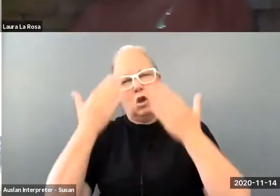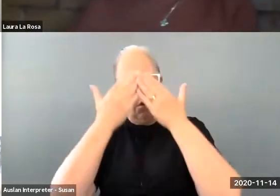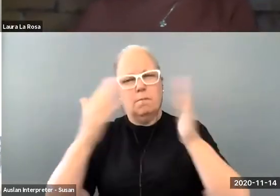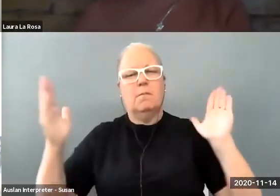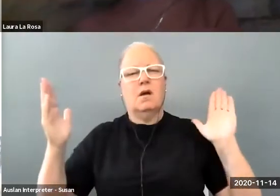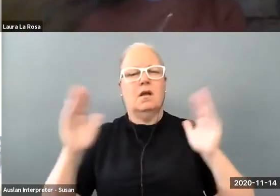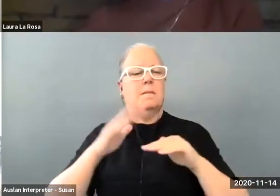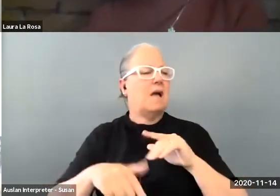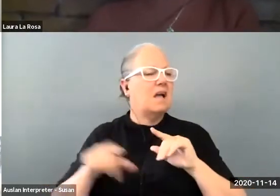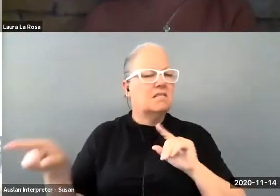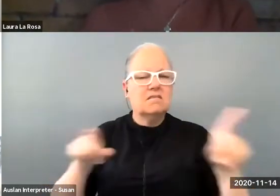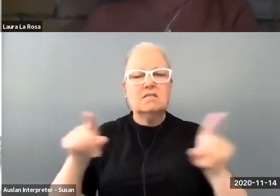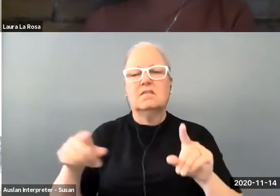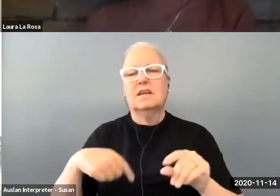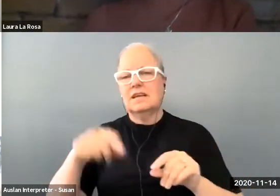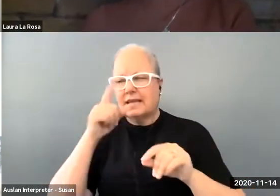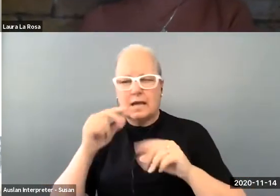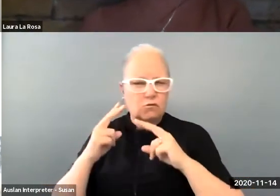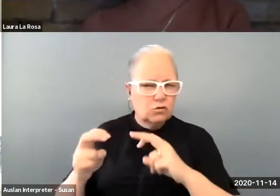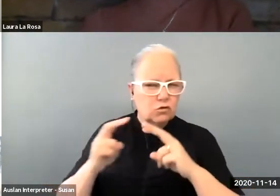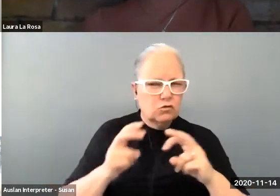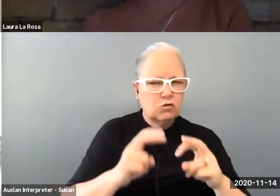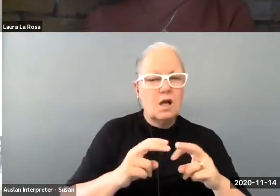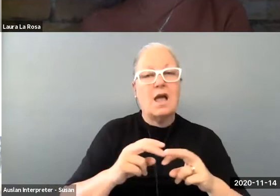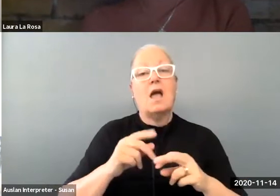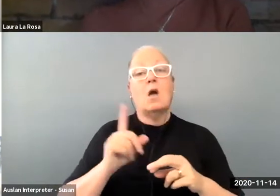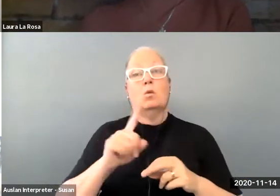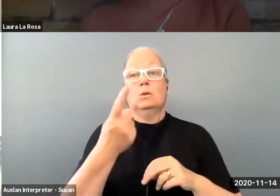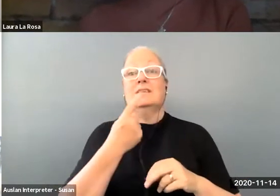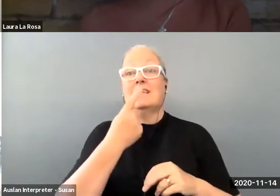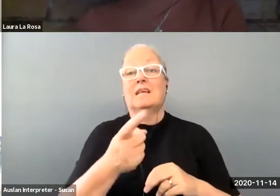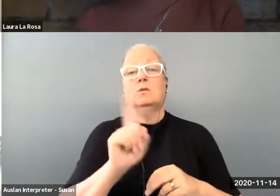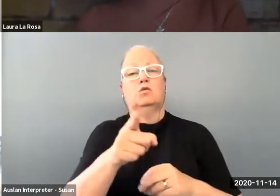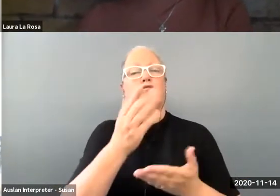and well-researched and really believing in what you're putting out there, absolutely.